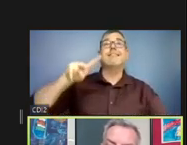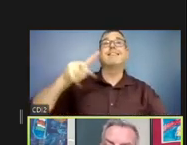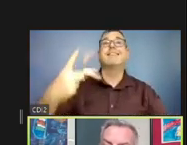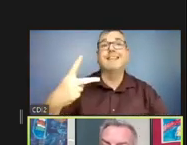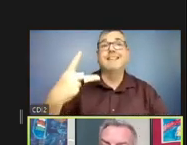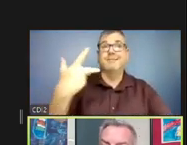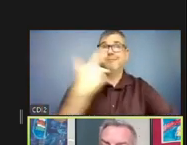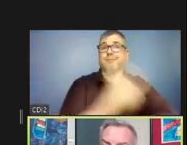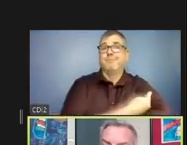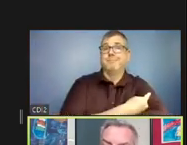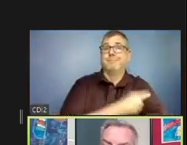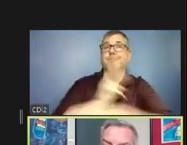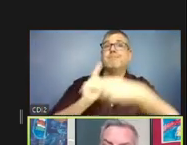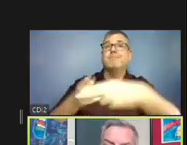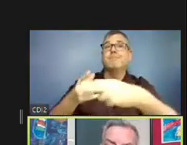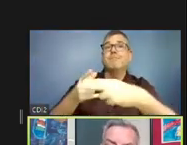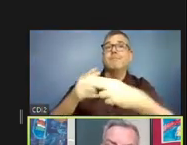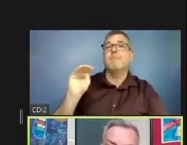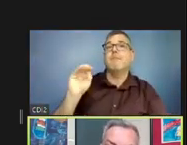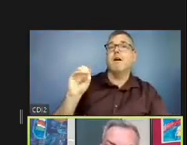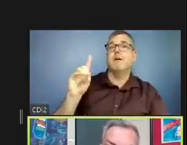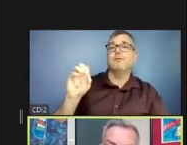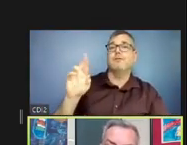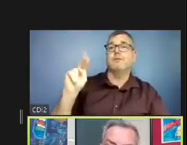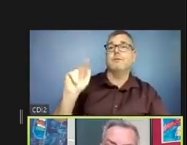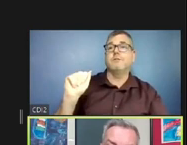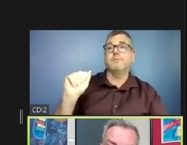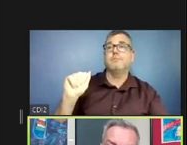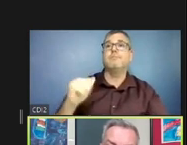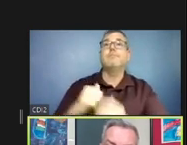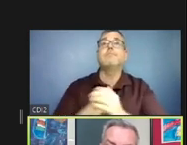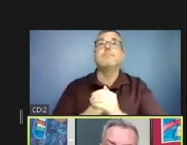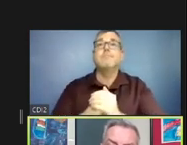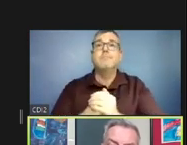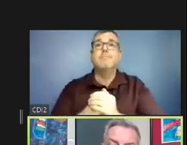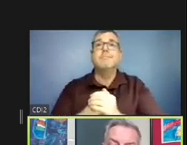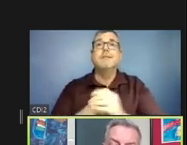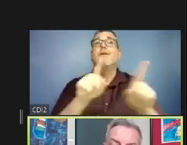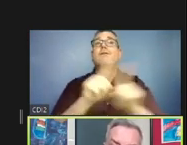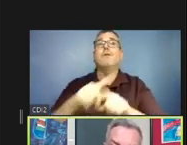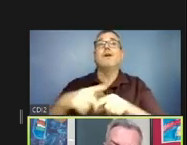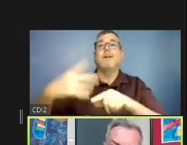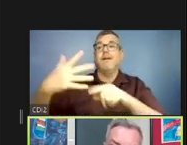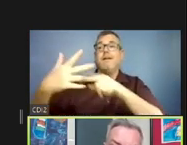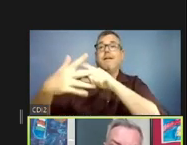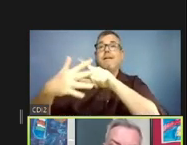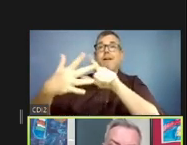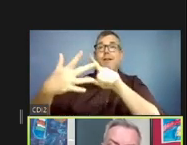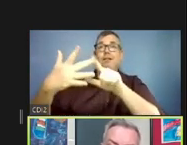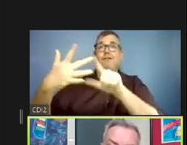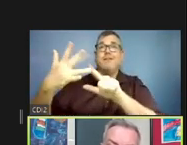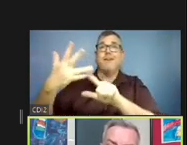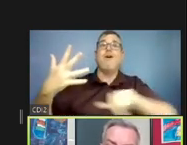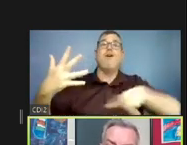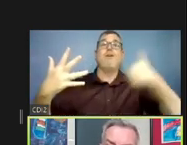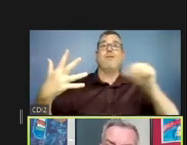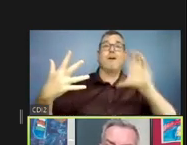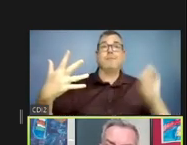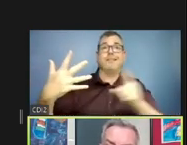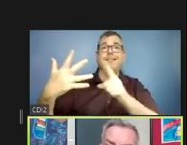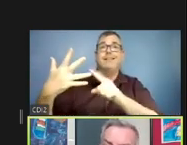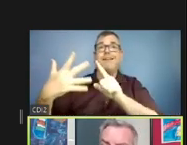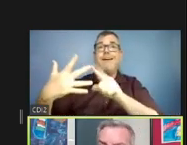phase 3 clinical trials in the USA. AstraZeneca has one, Janssen has one, and Novavax has one. How they